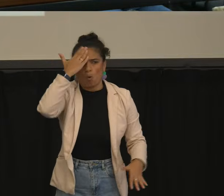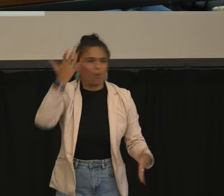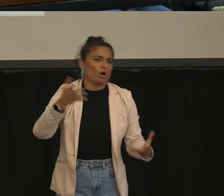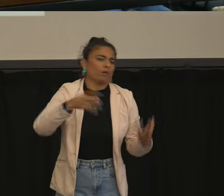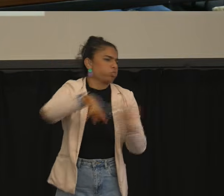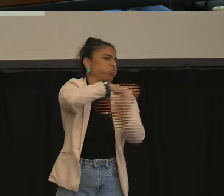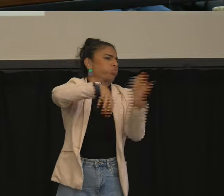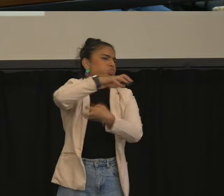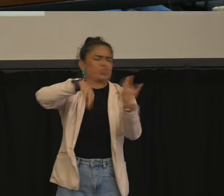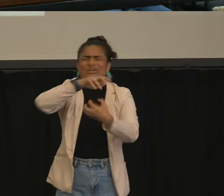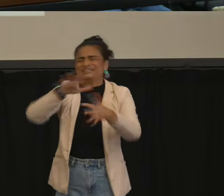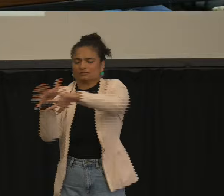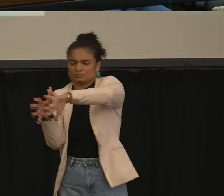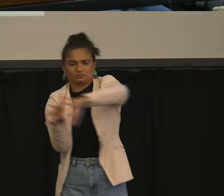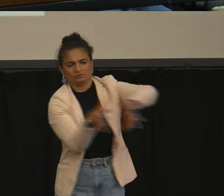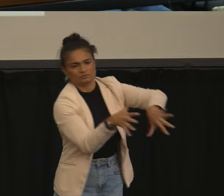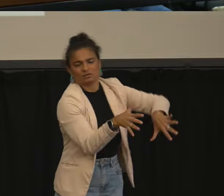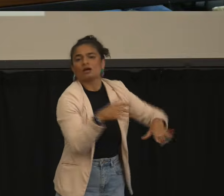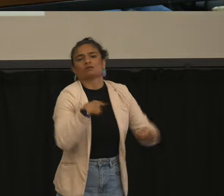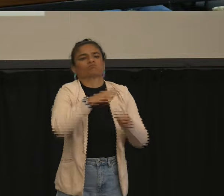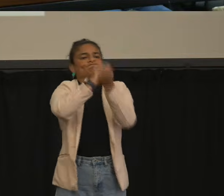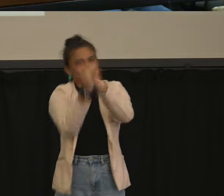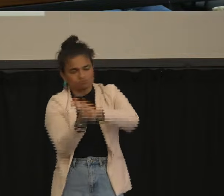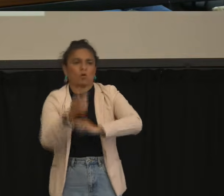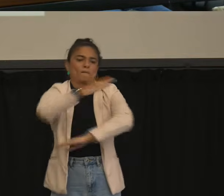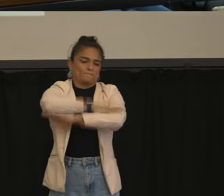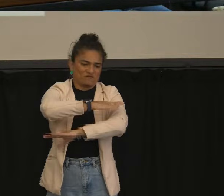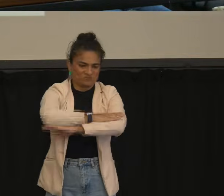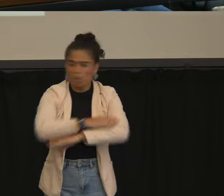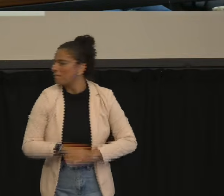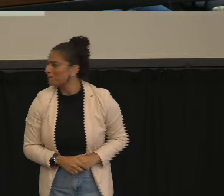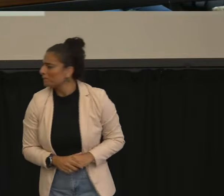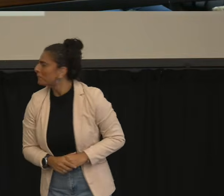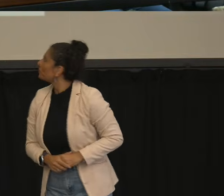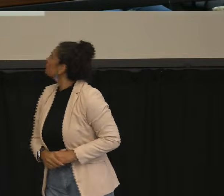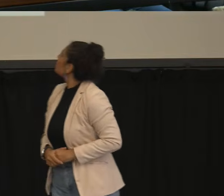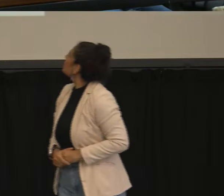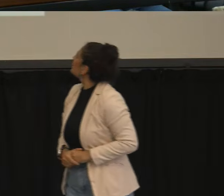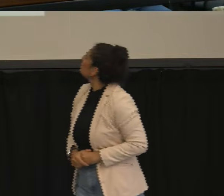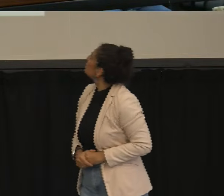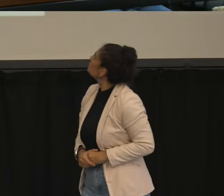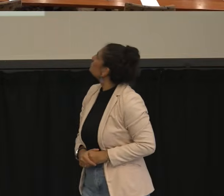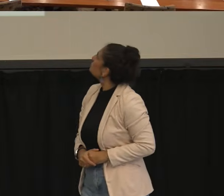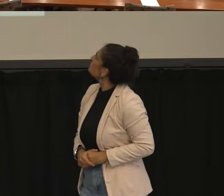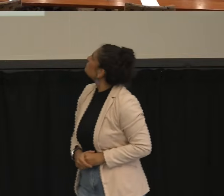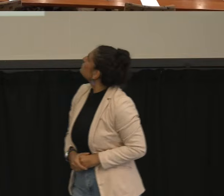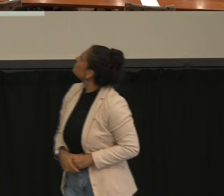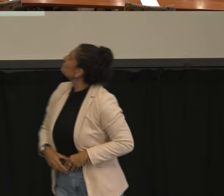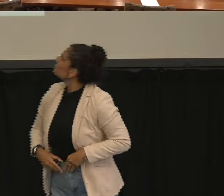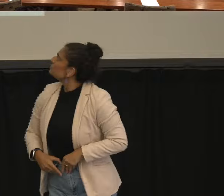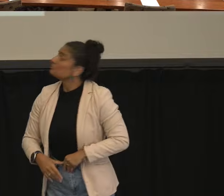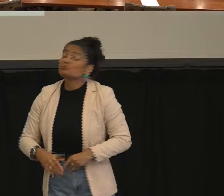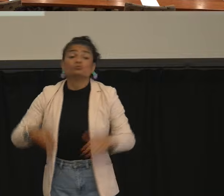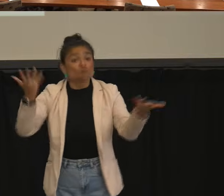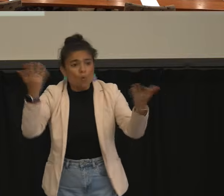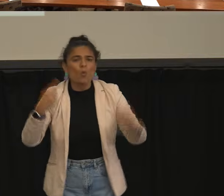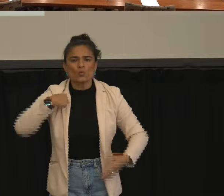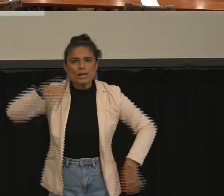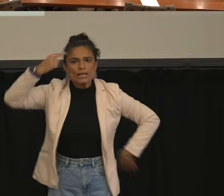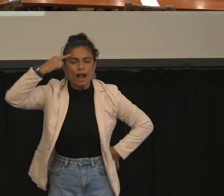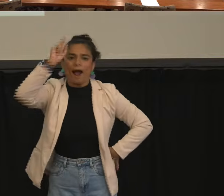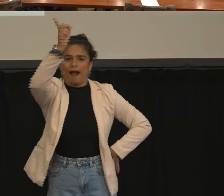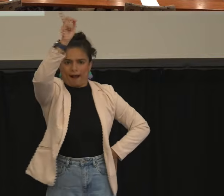content. I've already mentioned all the challenges that we faced, and so we then decided to develop the platform.